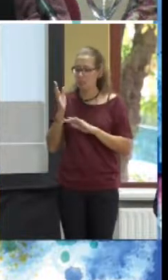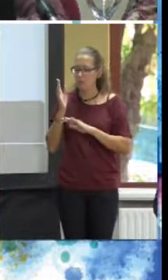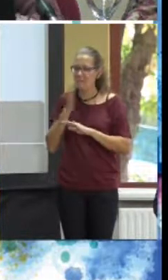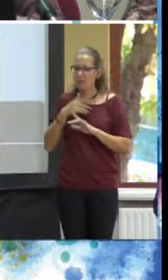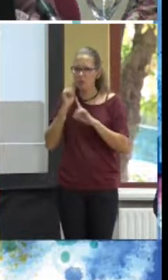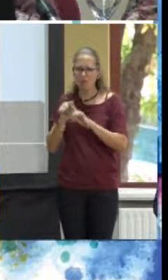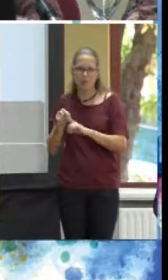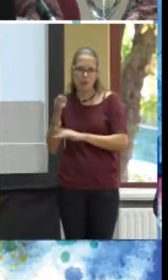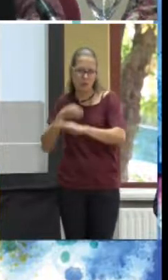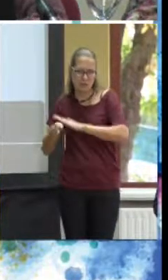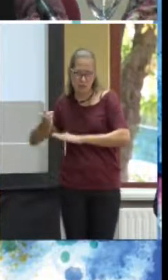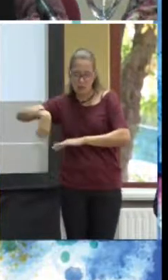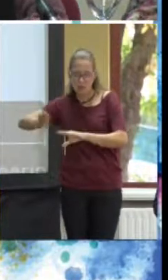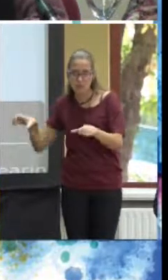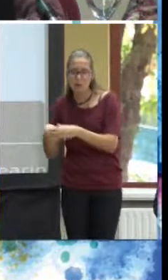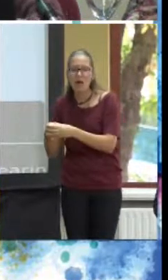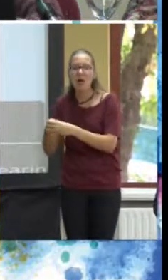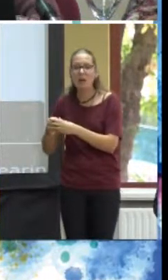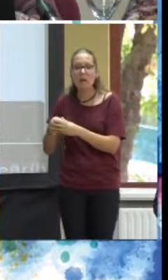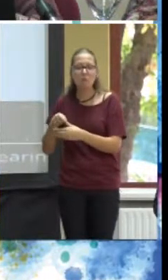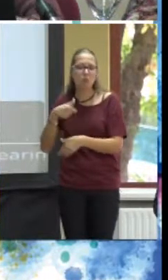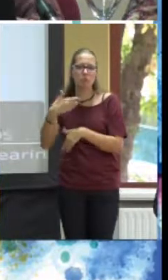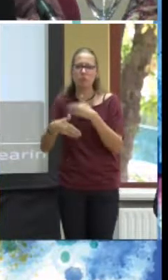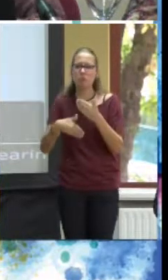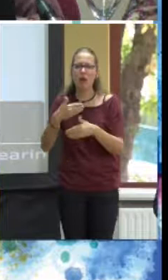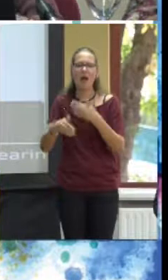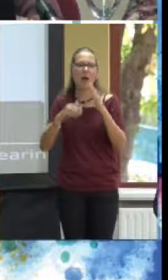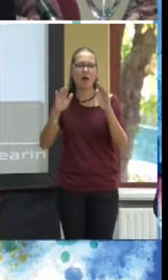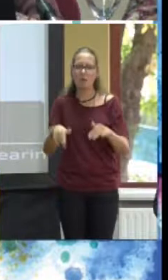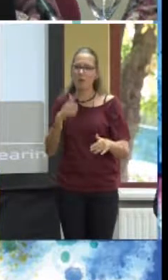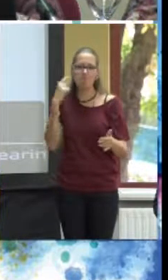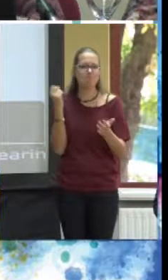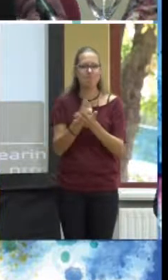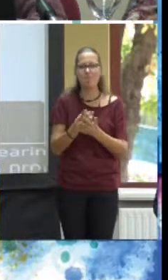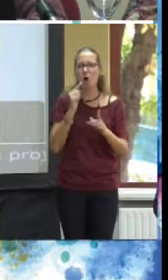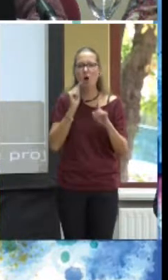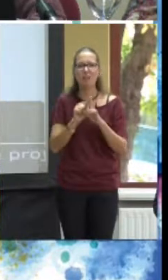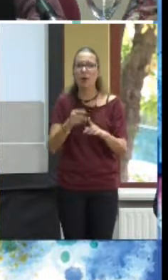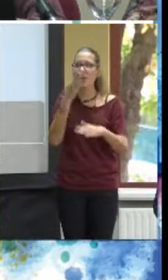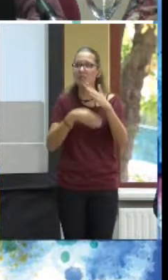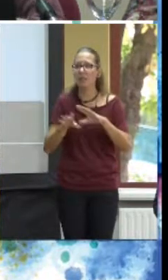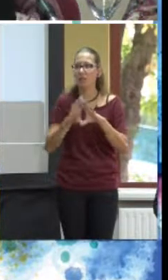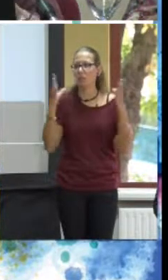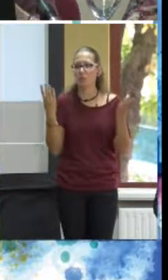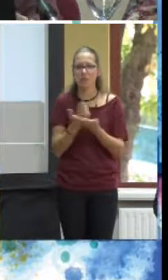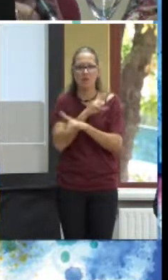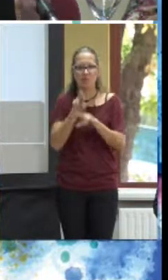in the project, we decided to commit towards universal accessibility, covering